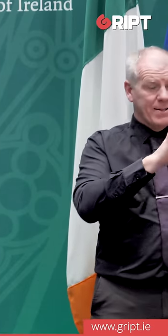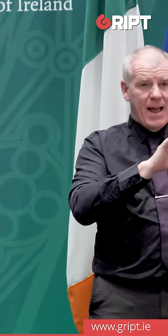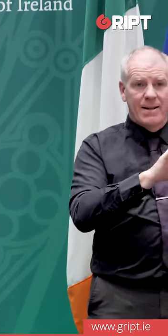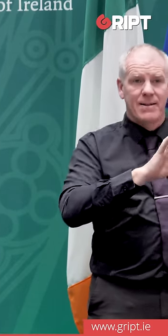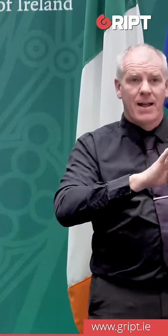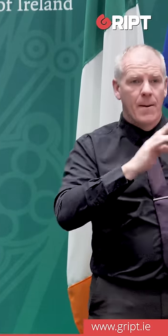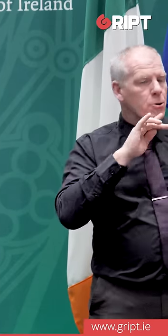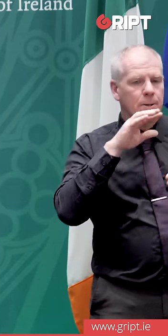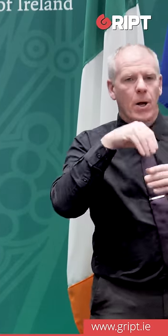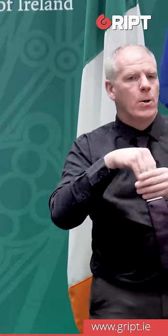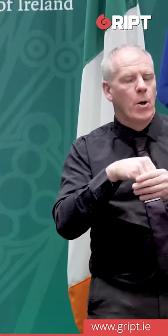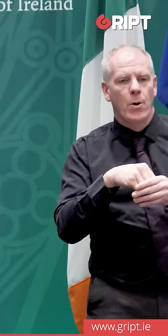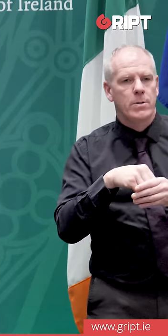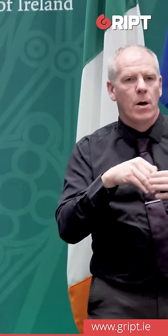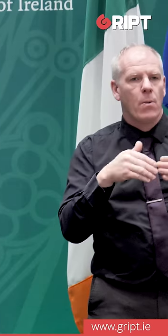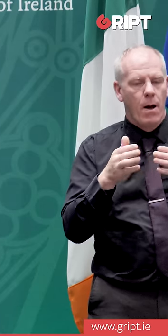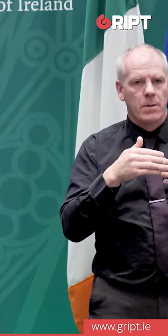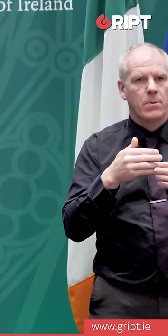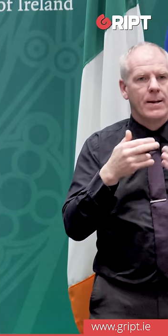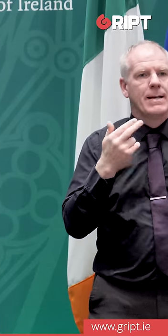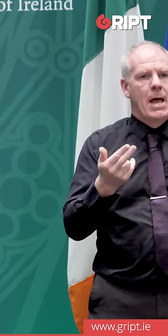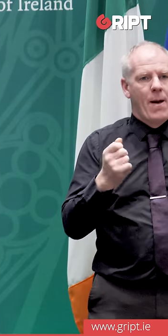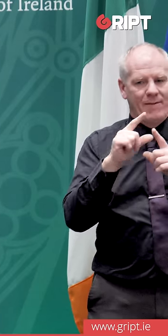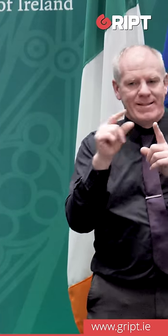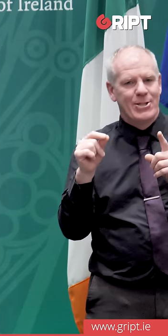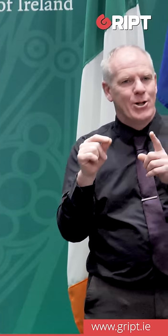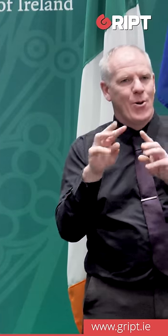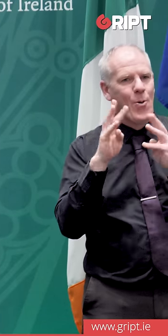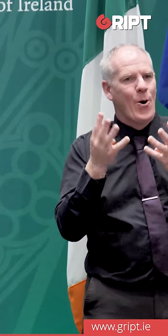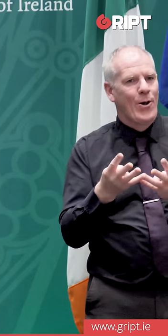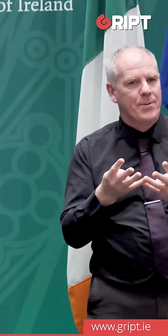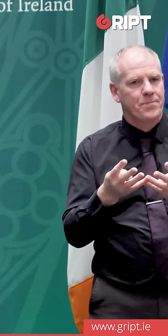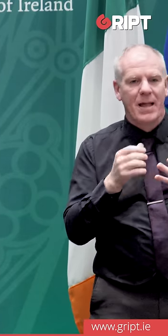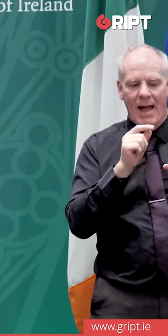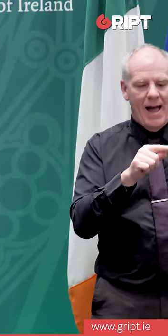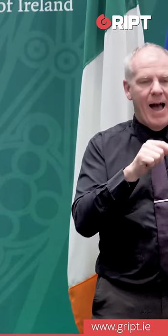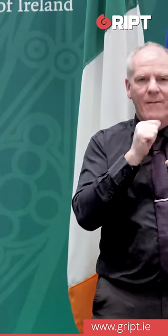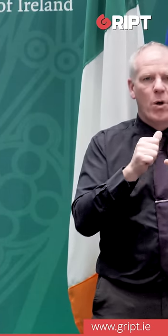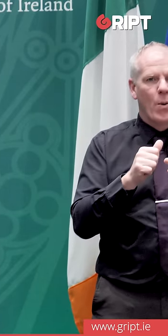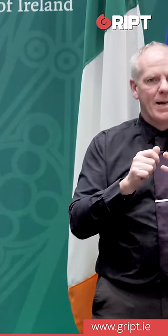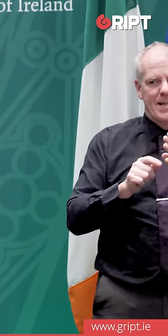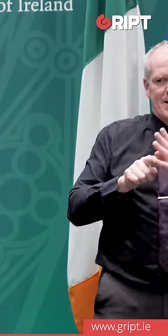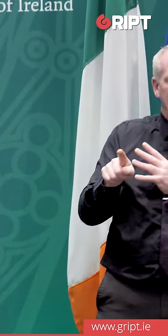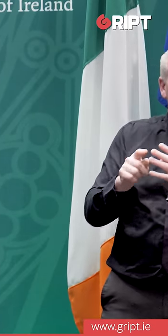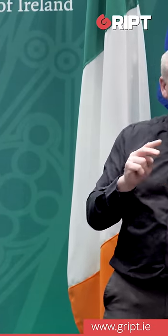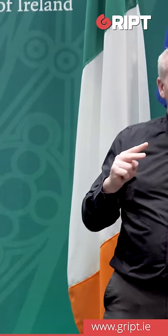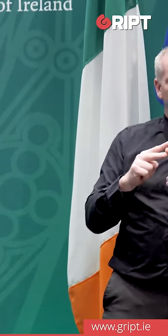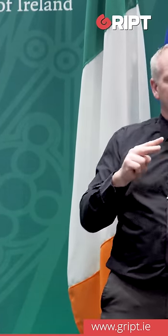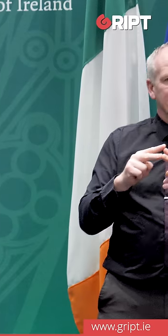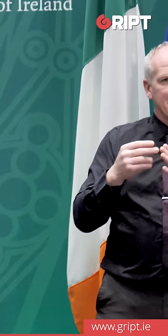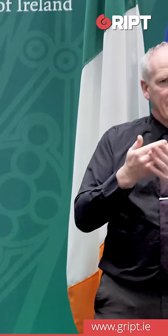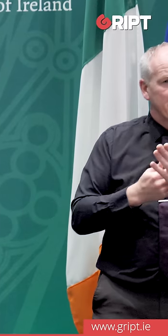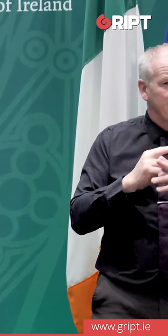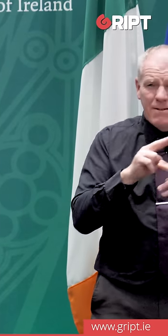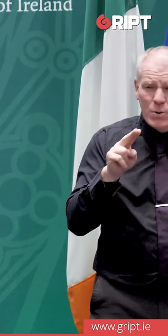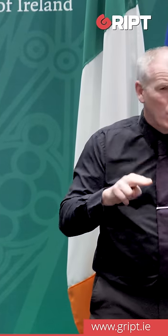doesn't take into account the fact that we now live in a digital world. We also don't have incitement to violence legislation. So this isn't new, this